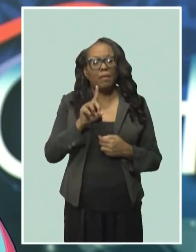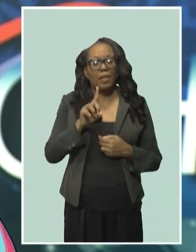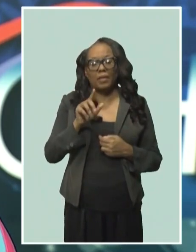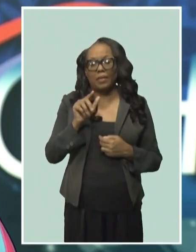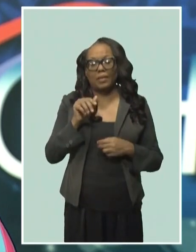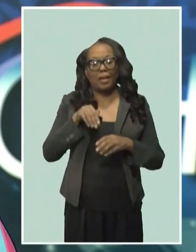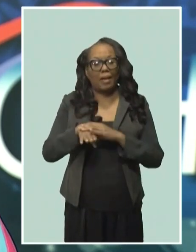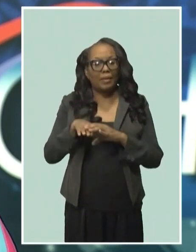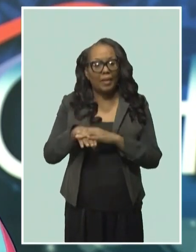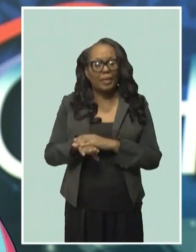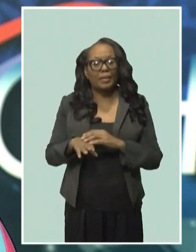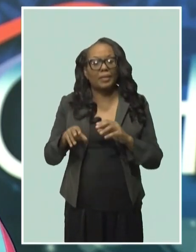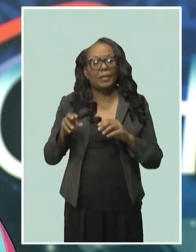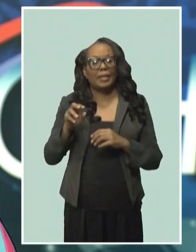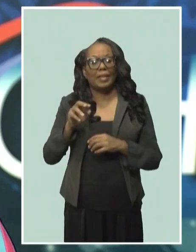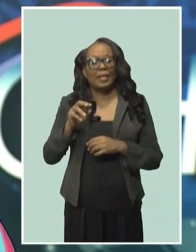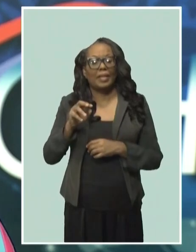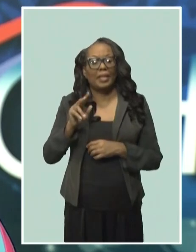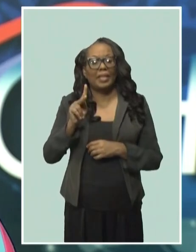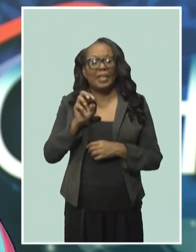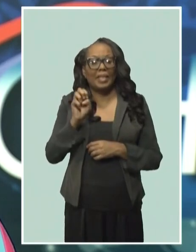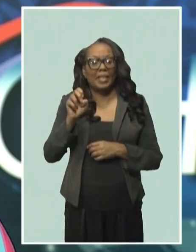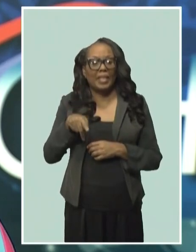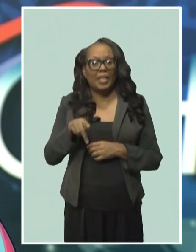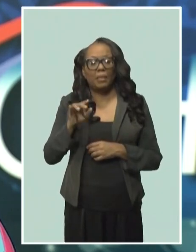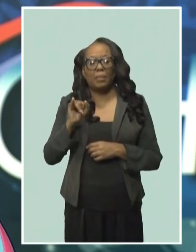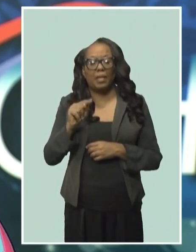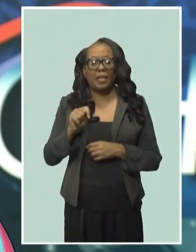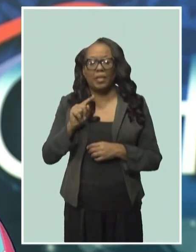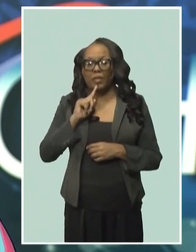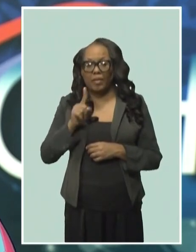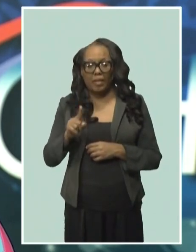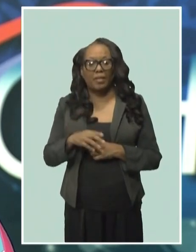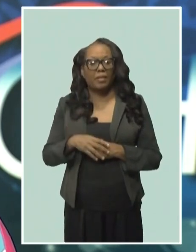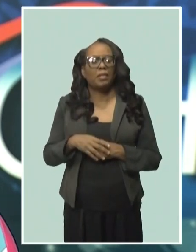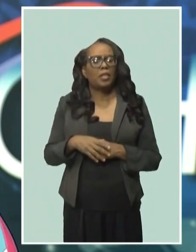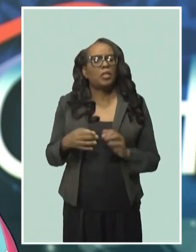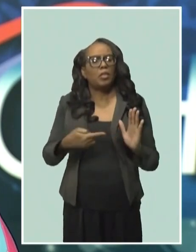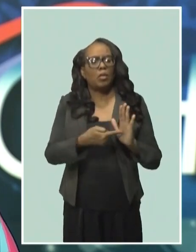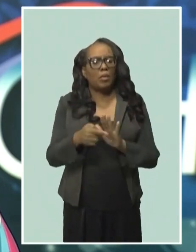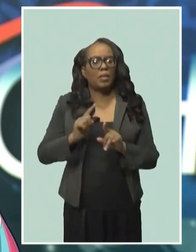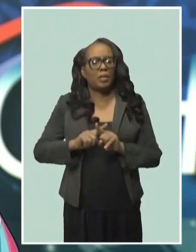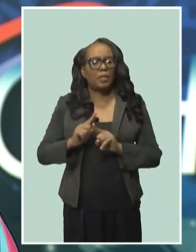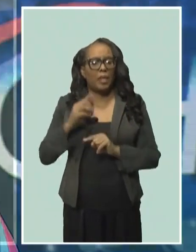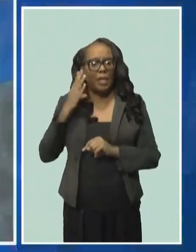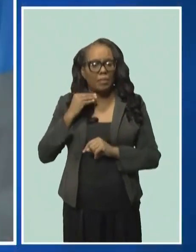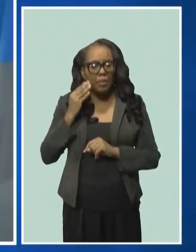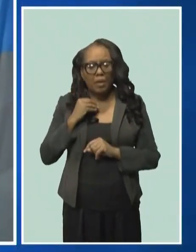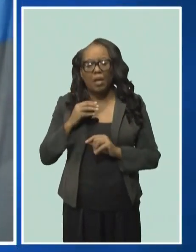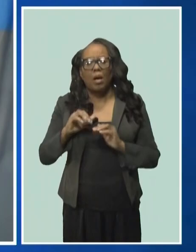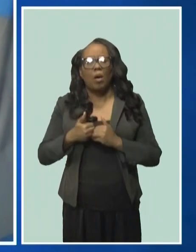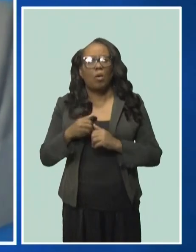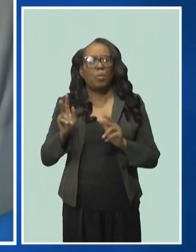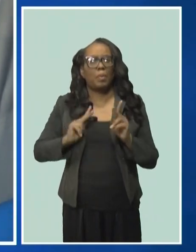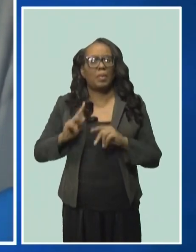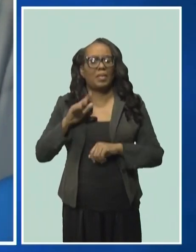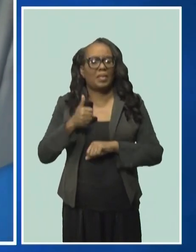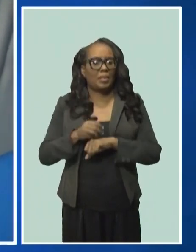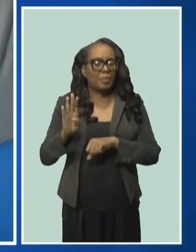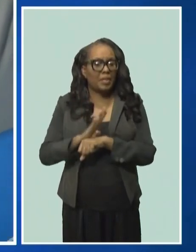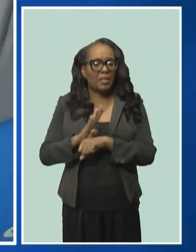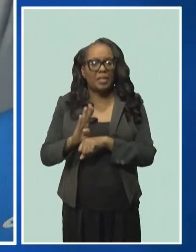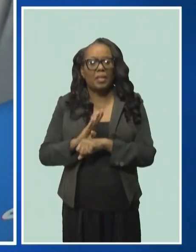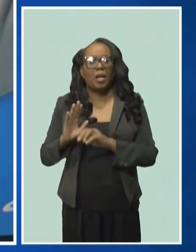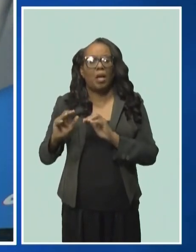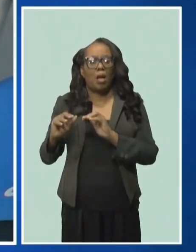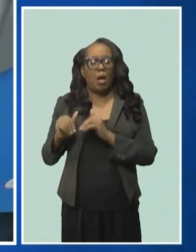business operators across a range of endeavors relating their actual experiences through startup and operating their enterprises.